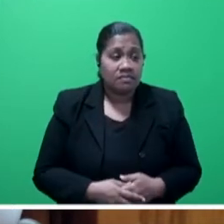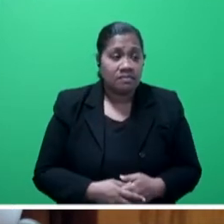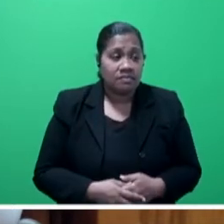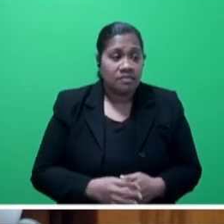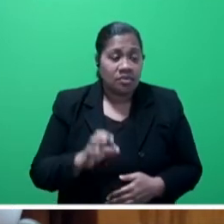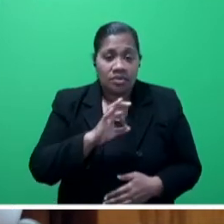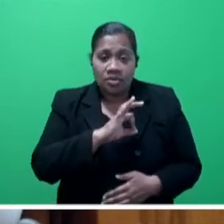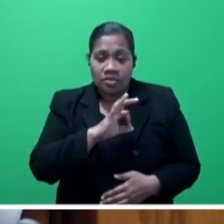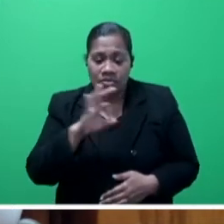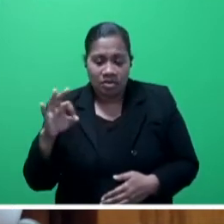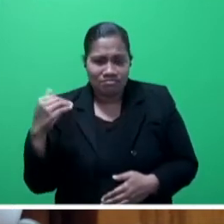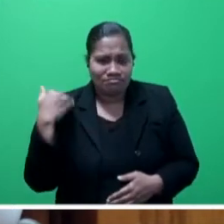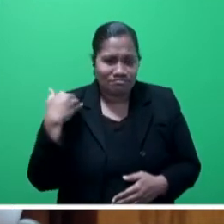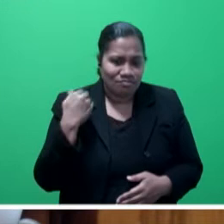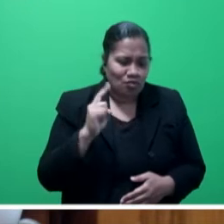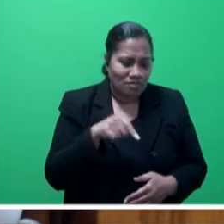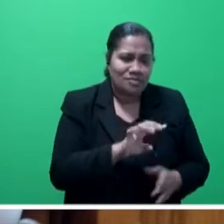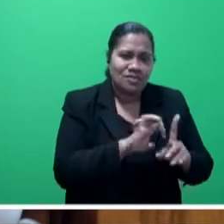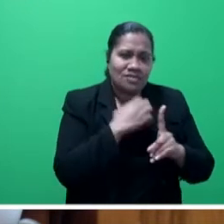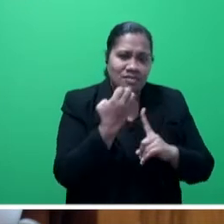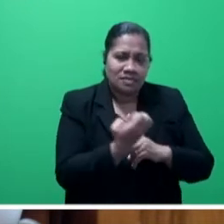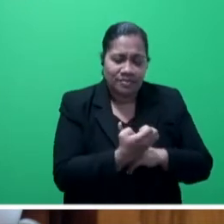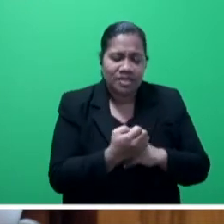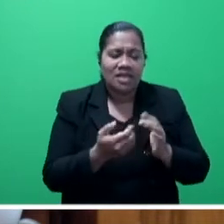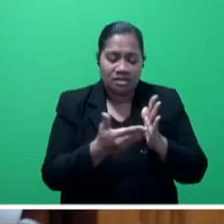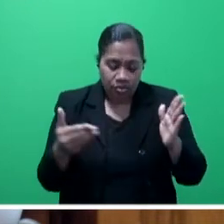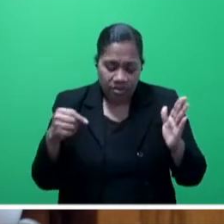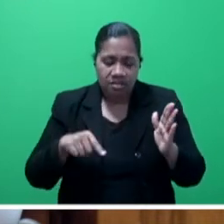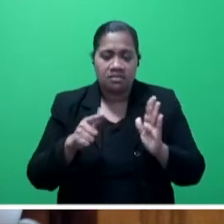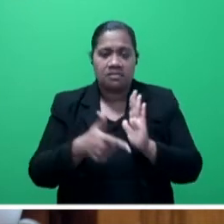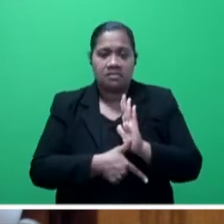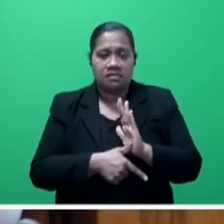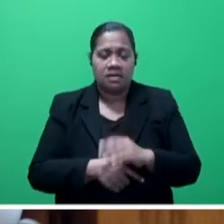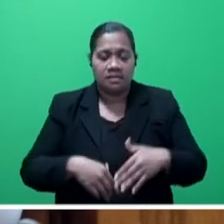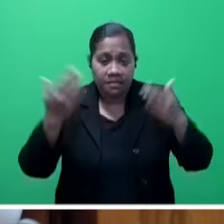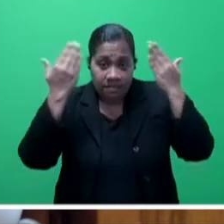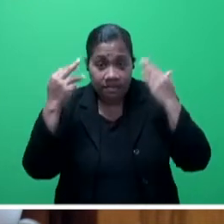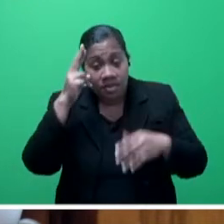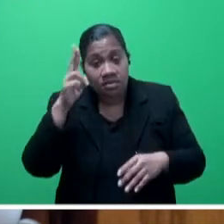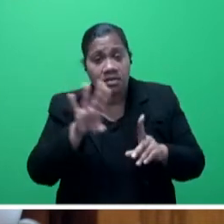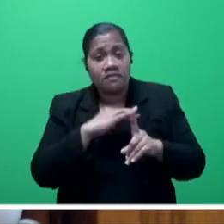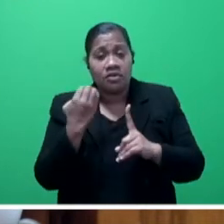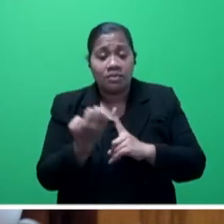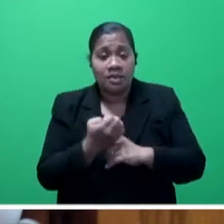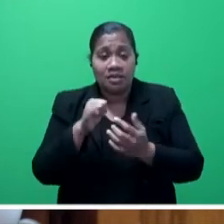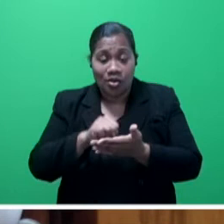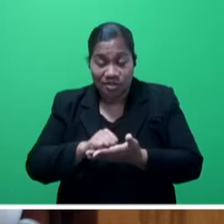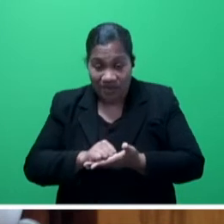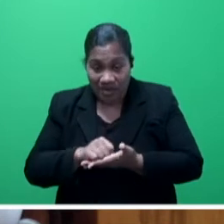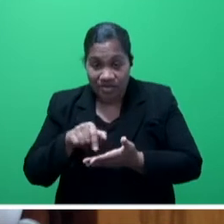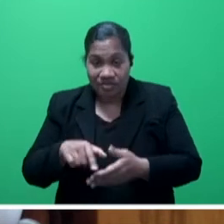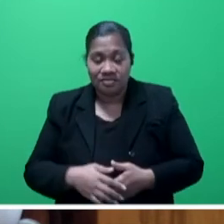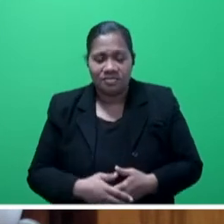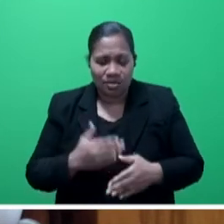our environment. Even during these trying times, Mr. Speaker said. Mr. Speaker said, environmental conservation initiatives keeps